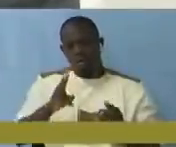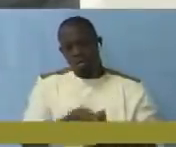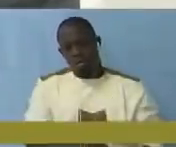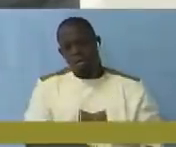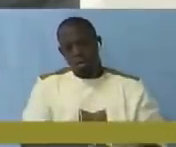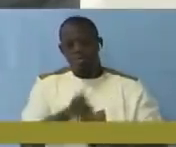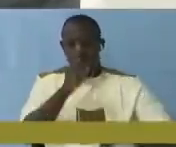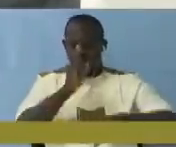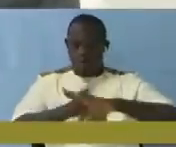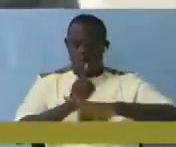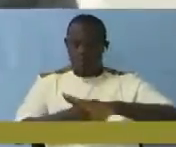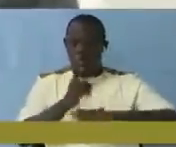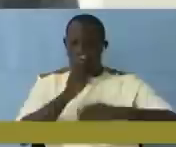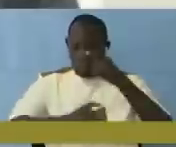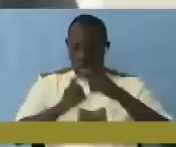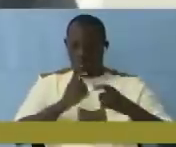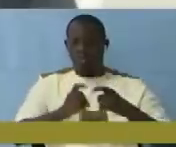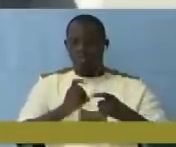You are warned.